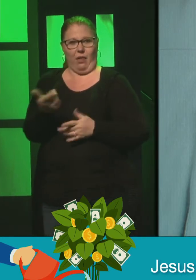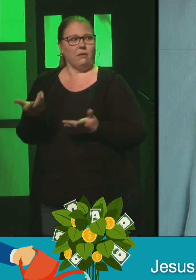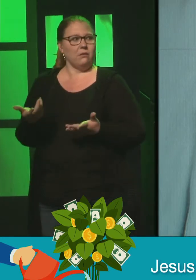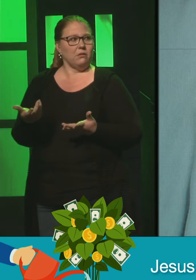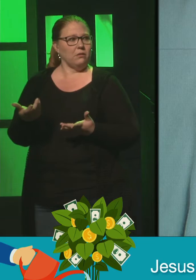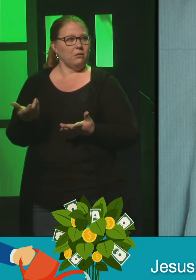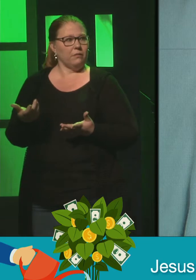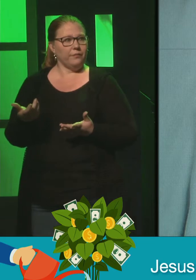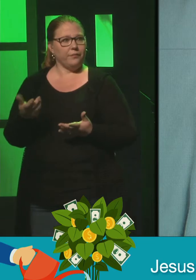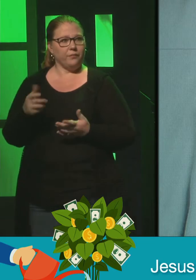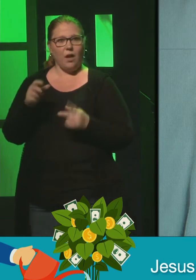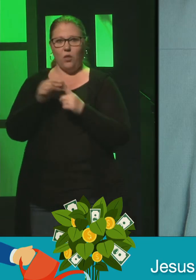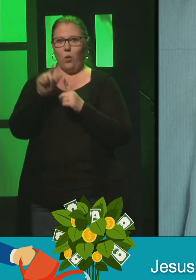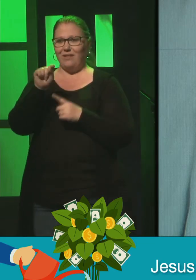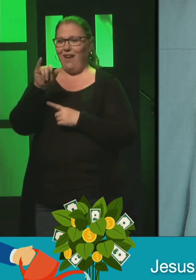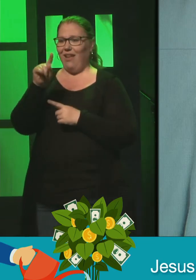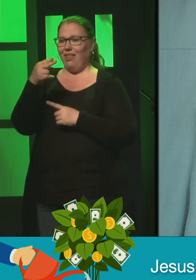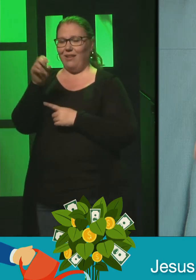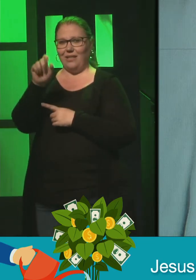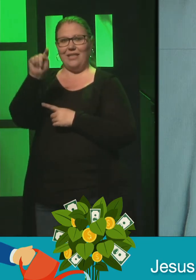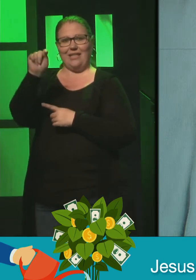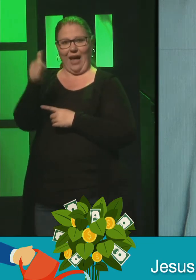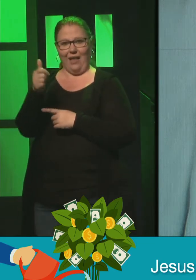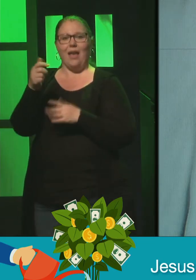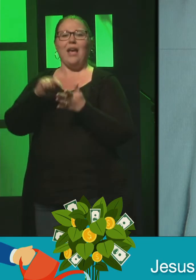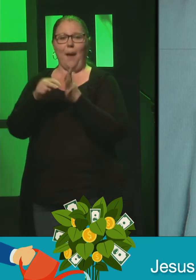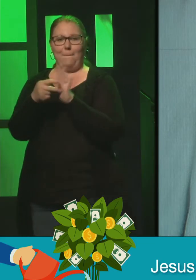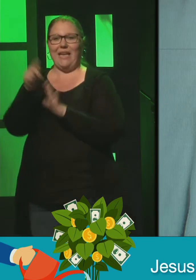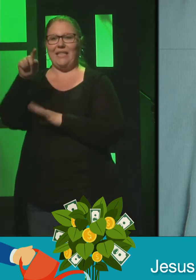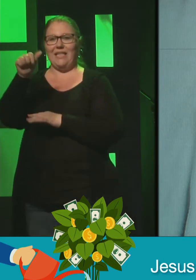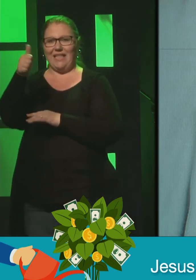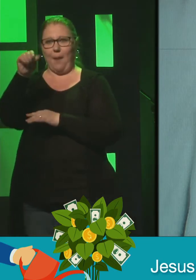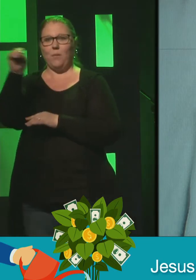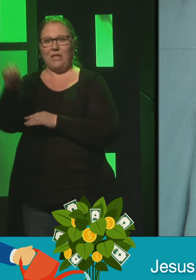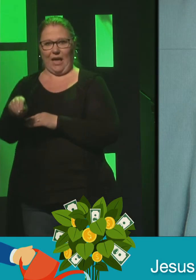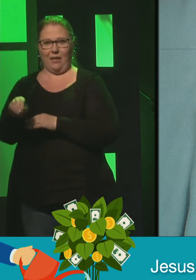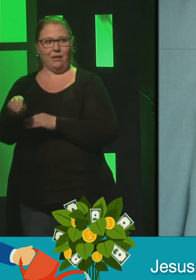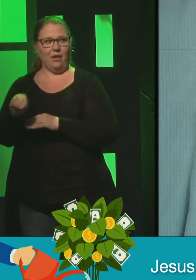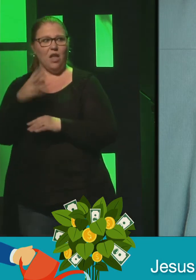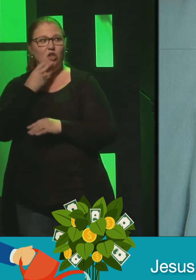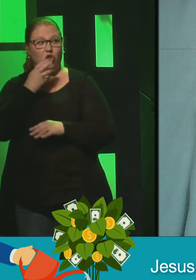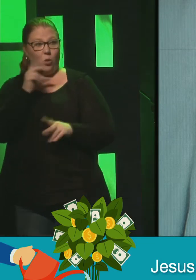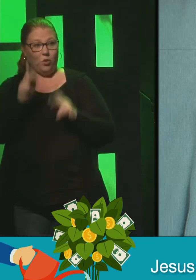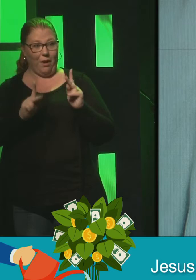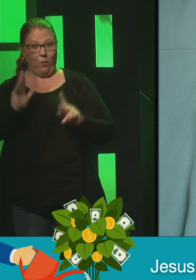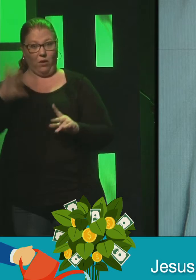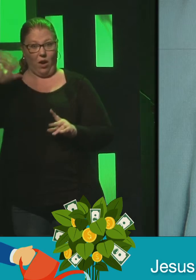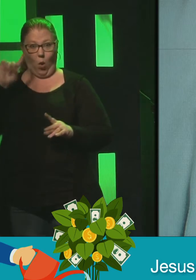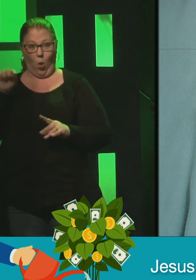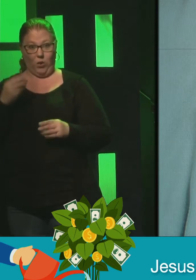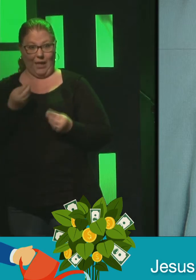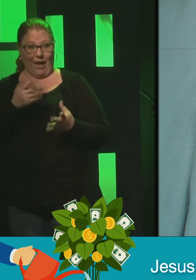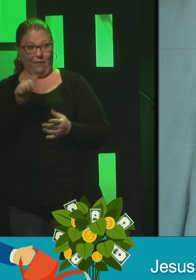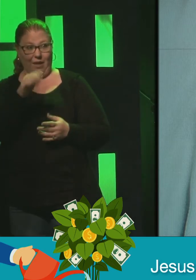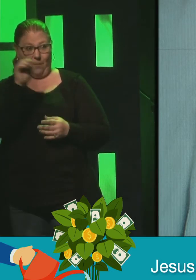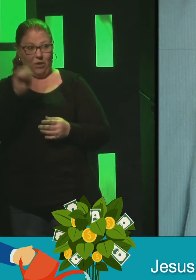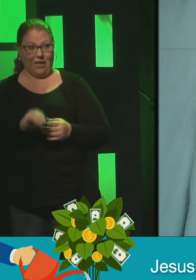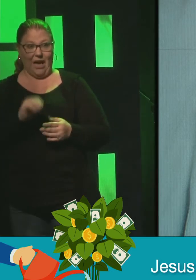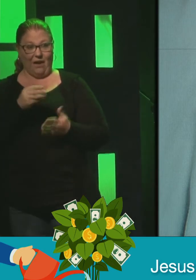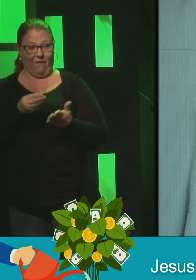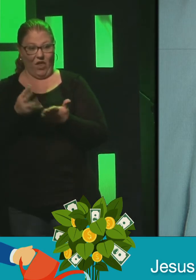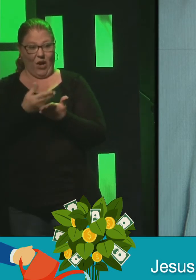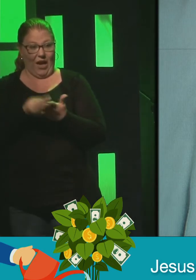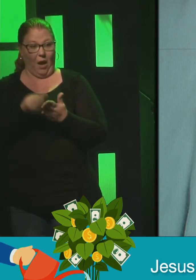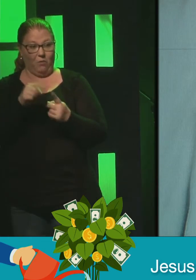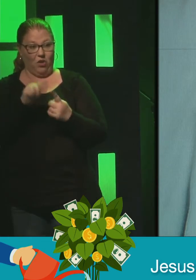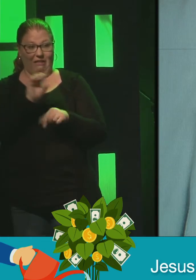were lots of, the word tithe literally means 10%, right? Now, I don't want you to think that Jewish people in antiquity only gave 10% of their income to the temple,